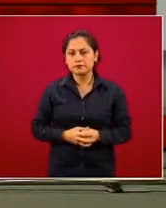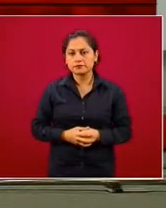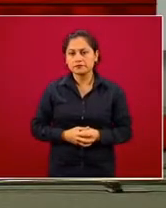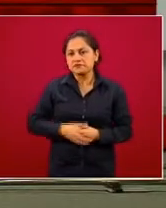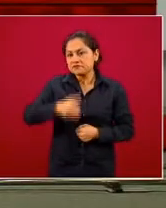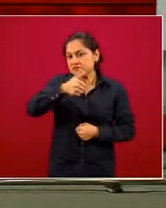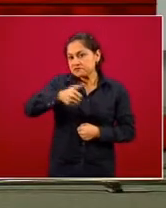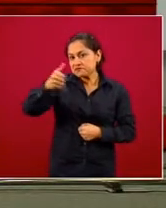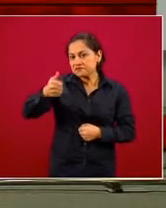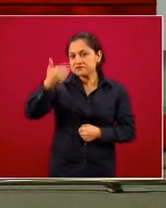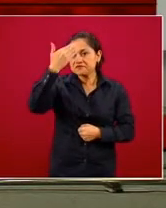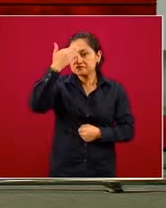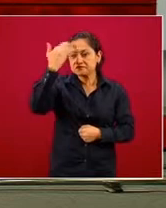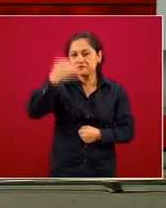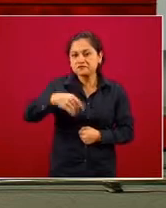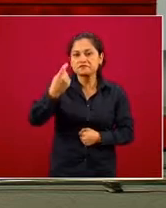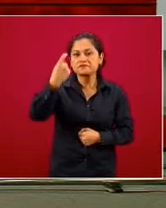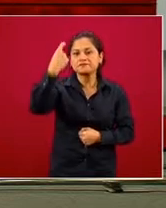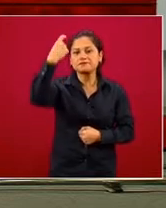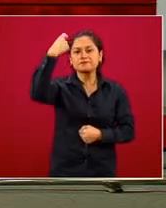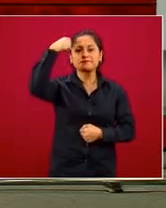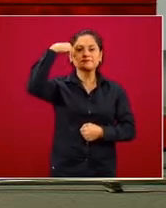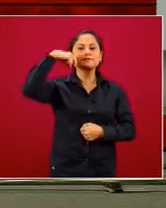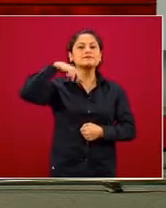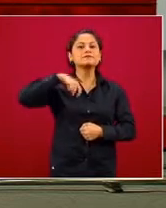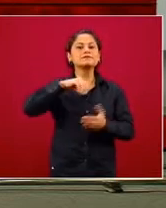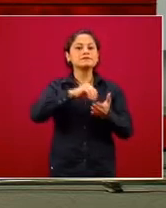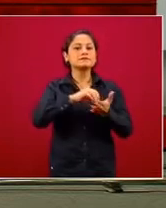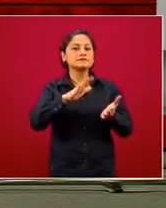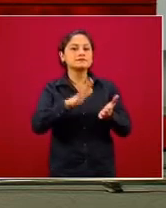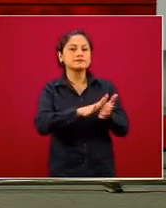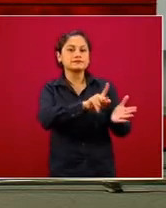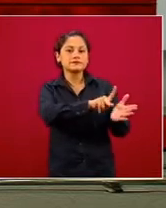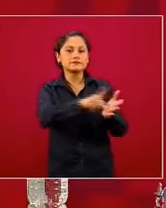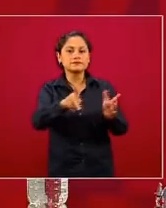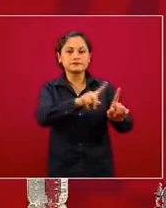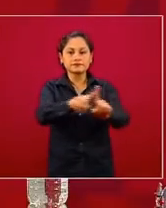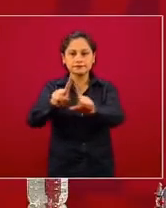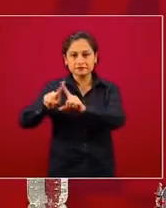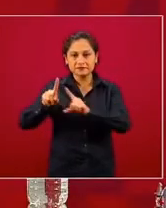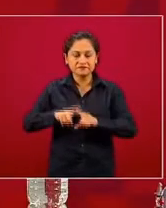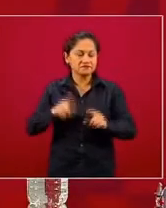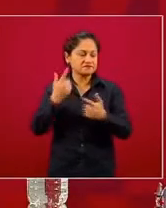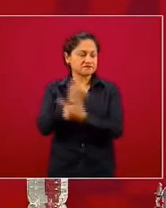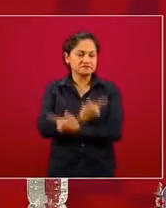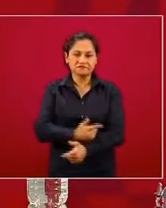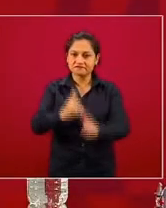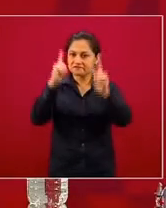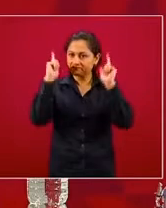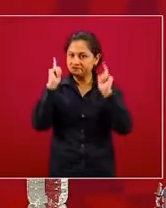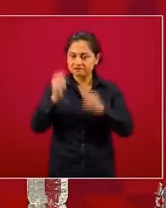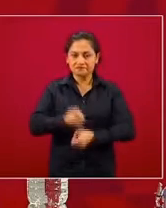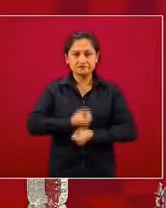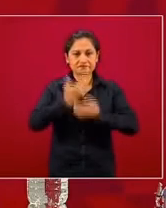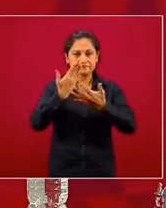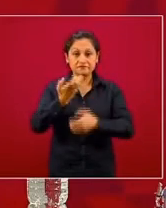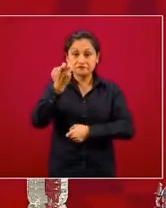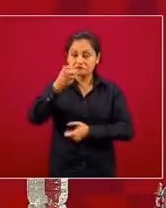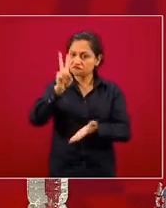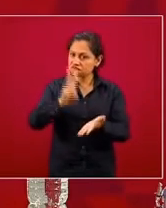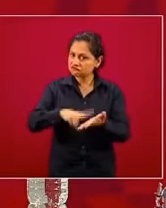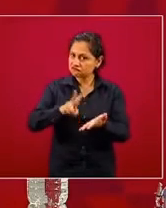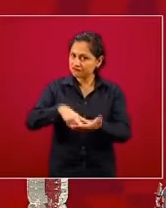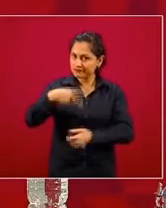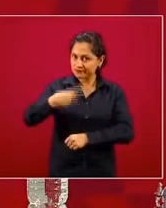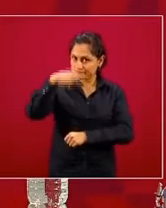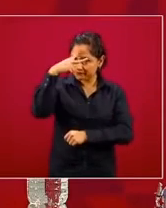own review revisión de acuerdo based con on lo que what you se see escribe on en los medios de your comunicación. media Bienvenida of your también la preference. libertad de prensa, And, es fundamental en nuestro freedom